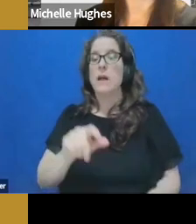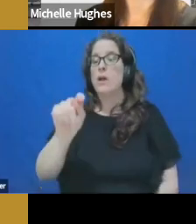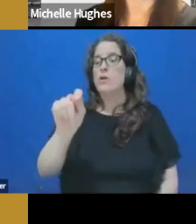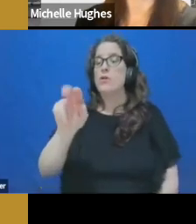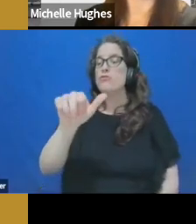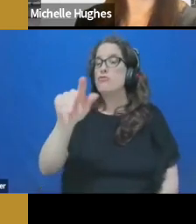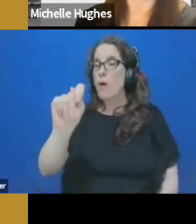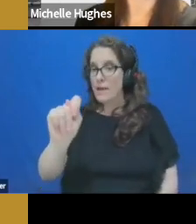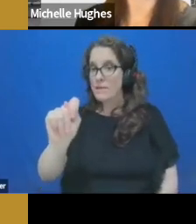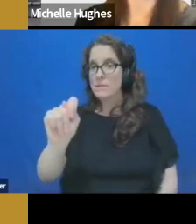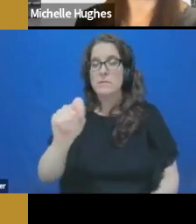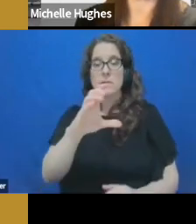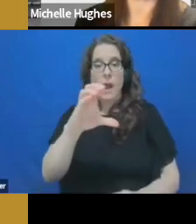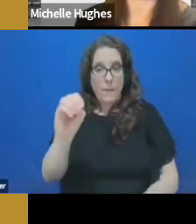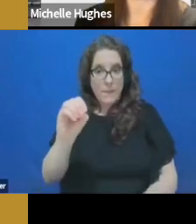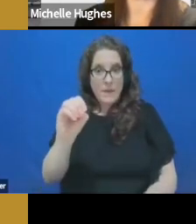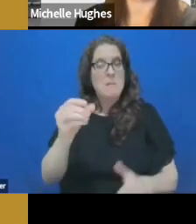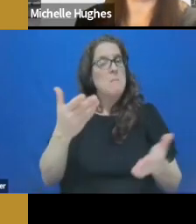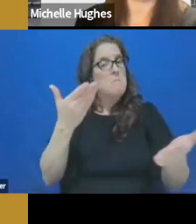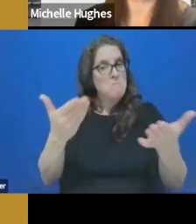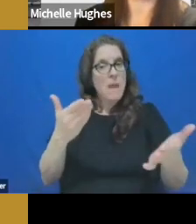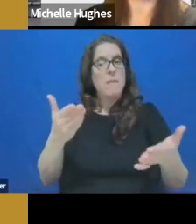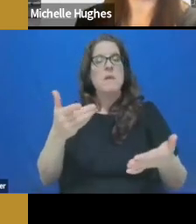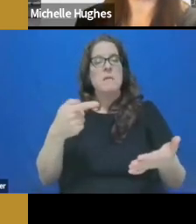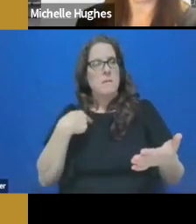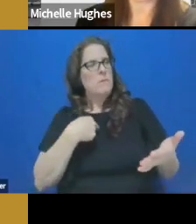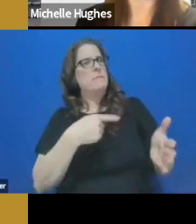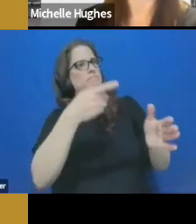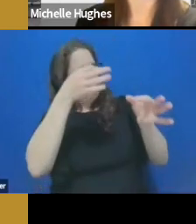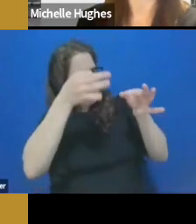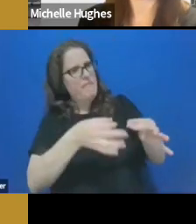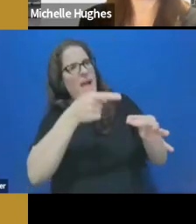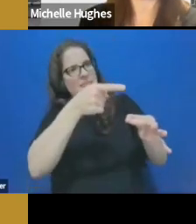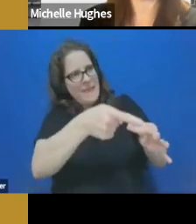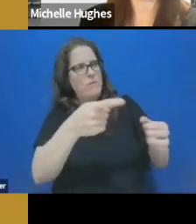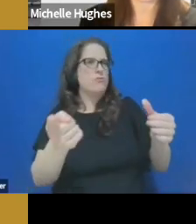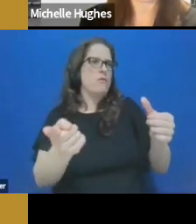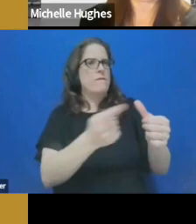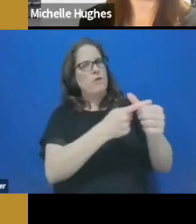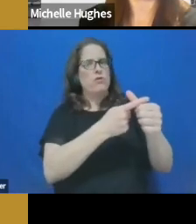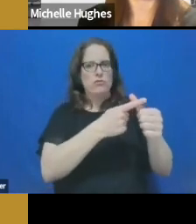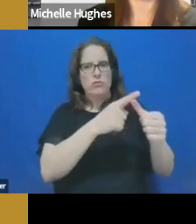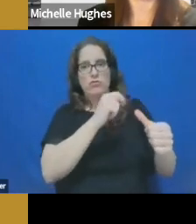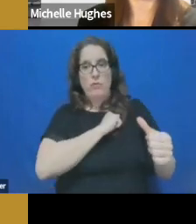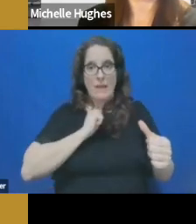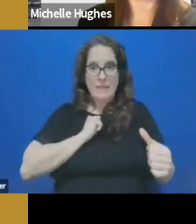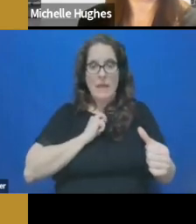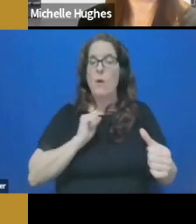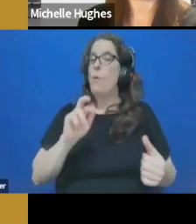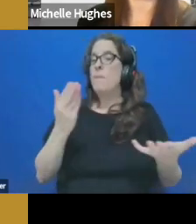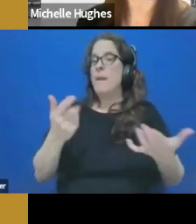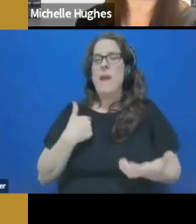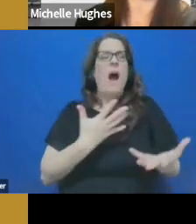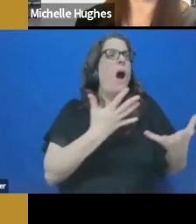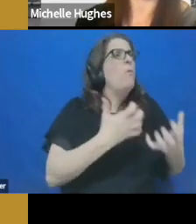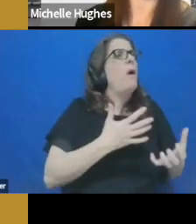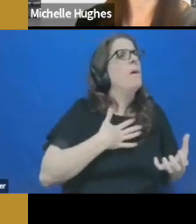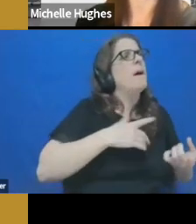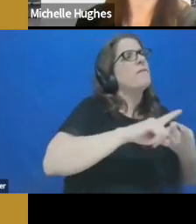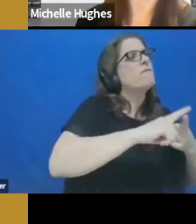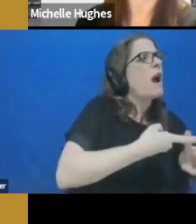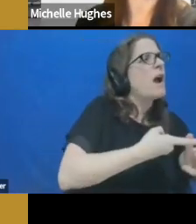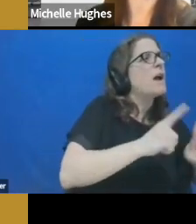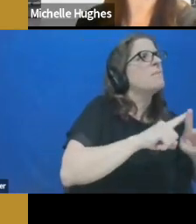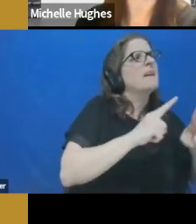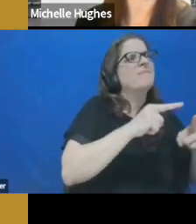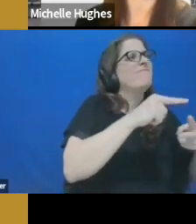in the trust document as the primary trustee or as the successor trustee if the initial trustee passes away or